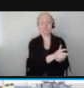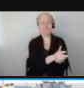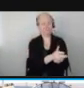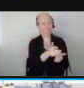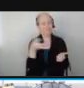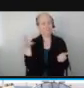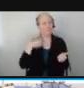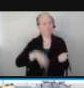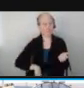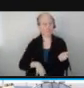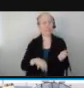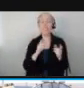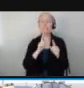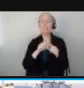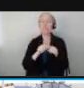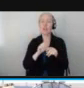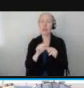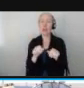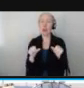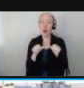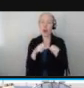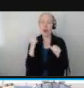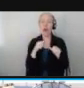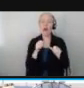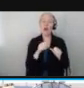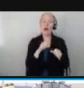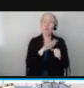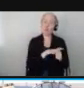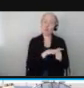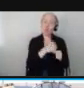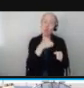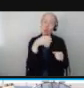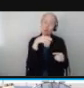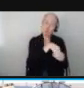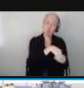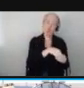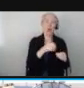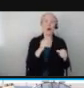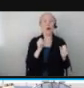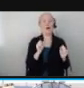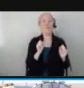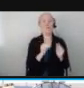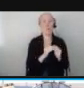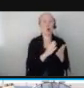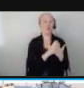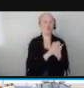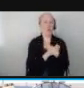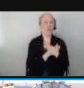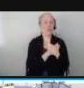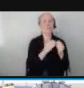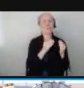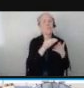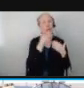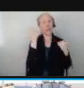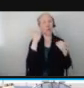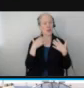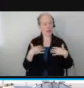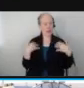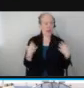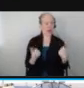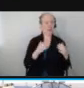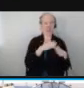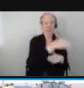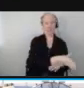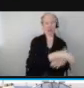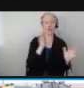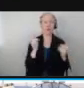exploration sites. They were able to rest and they were in better condition than the counterparts in the unpressurized vehicles. The pictures you see up there